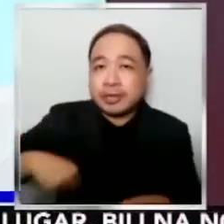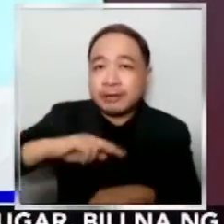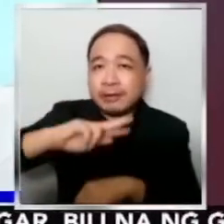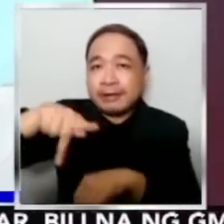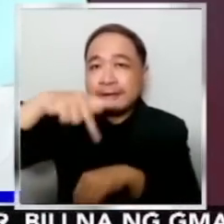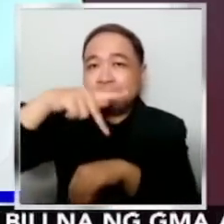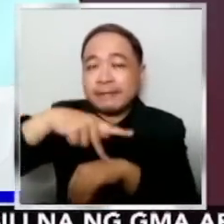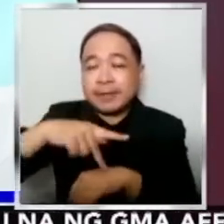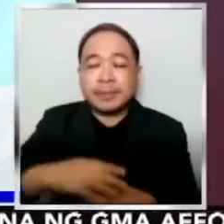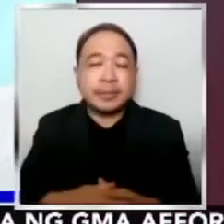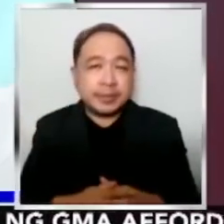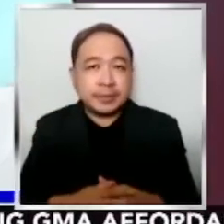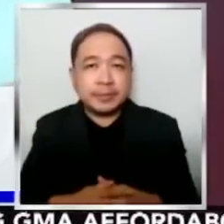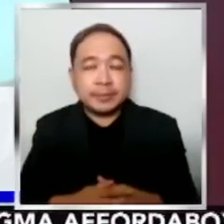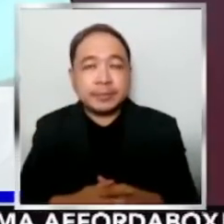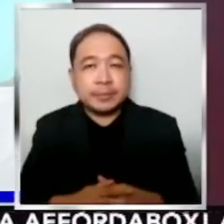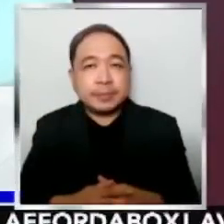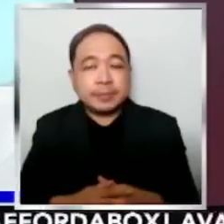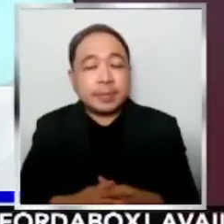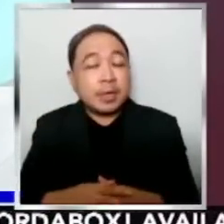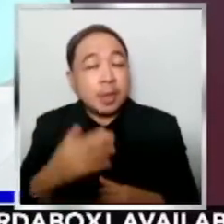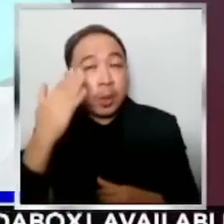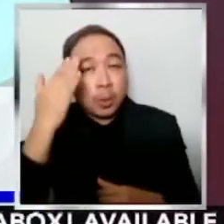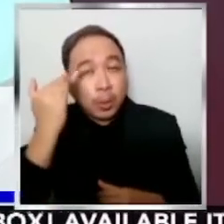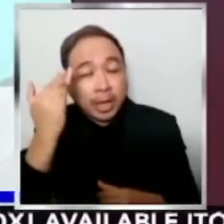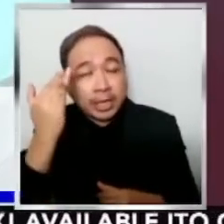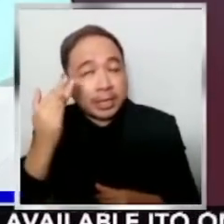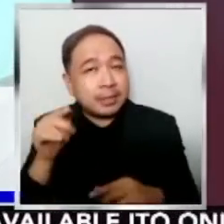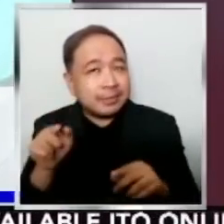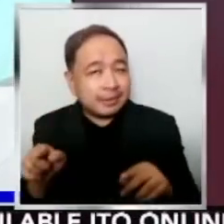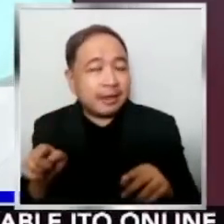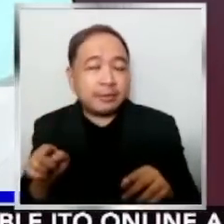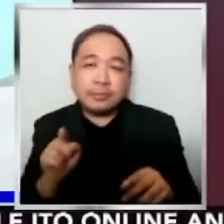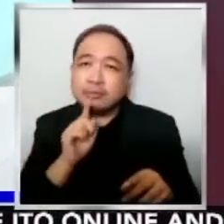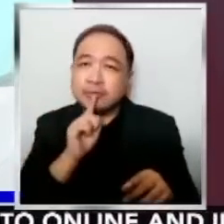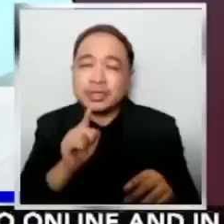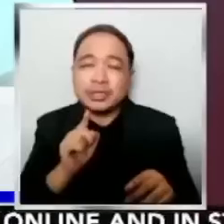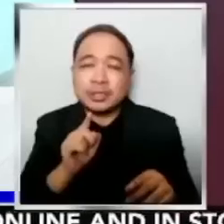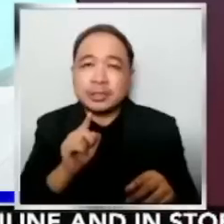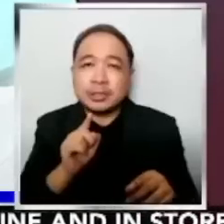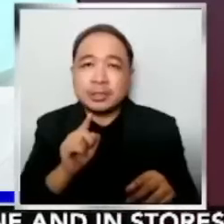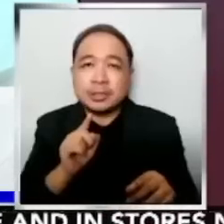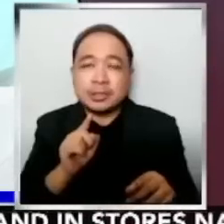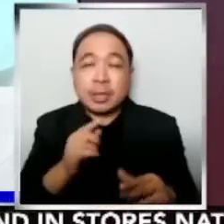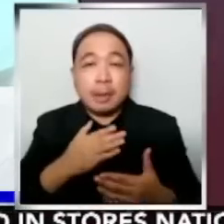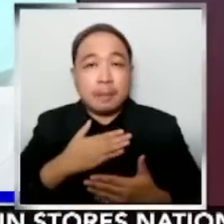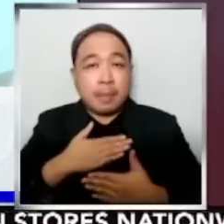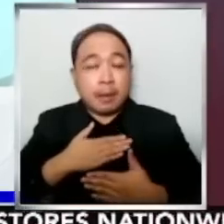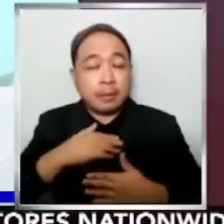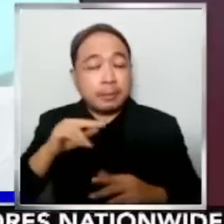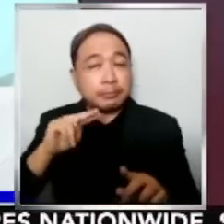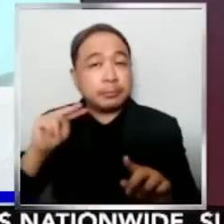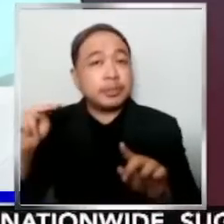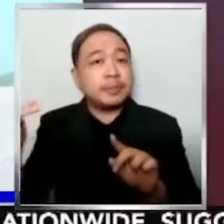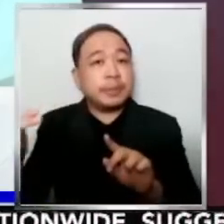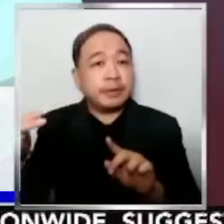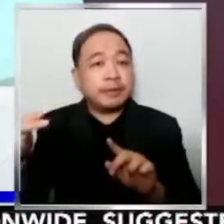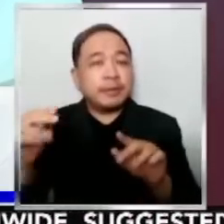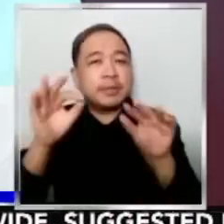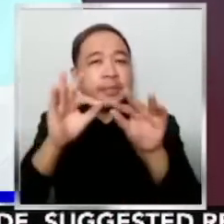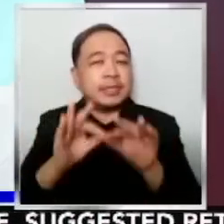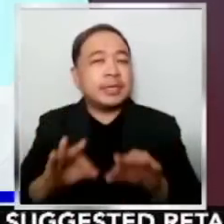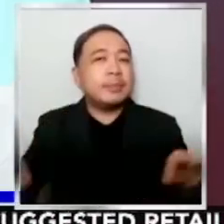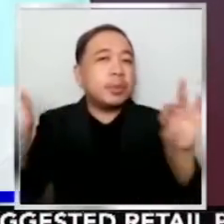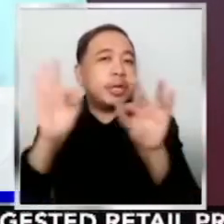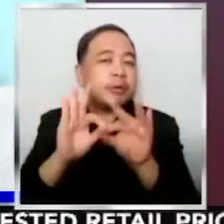well, certainly because, in fact, it is, in my view, a very important relationship